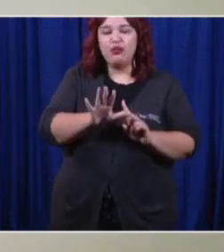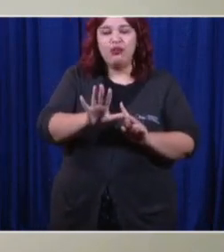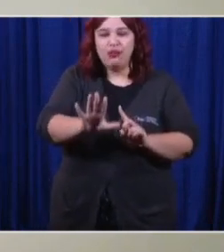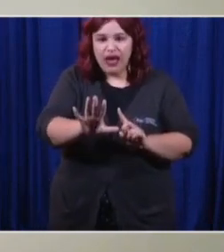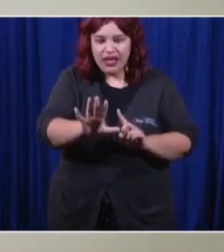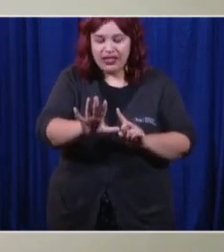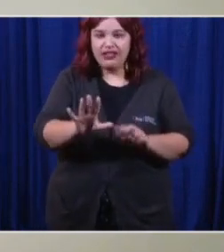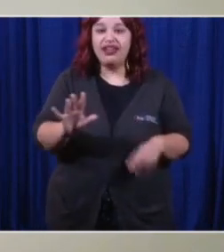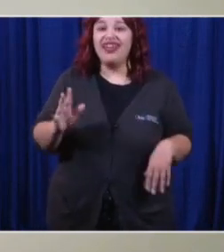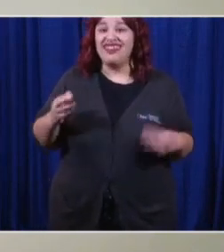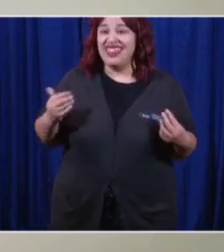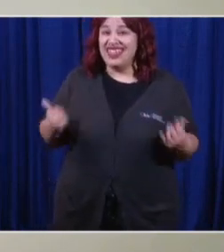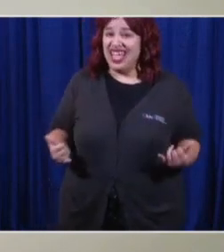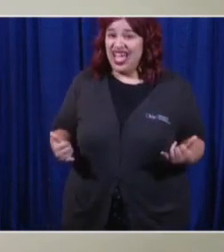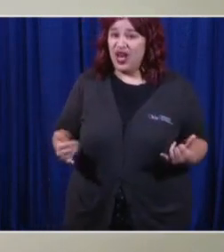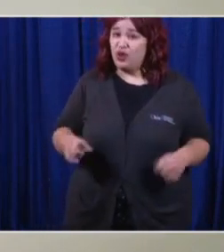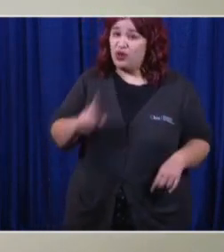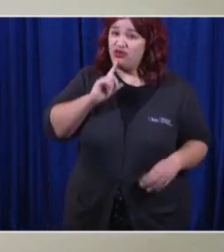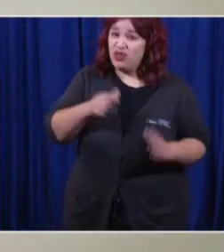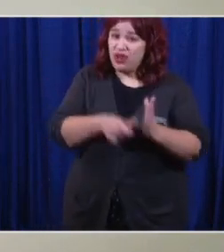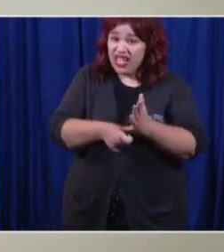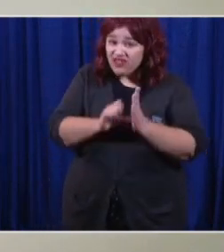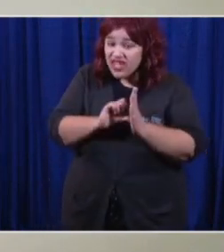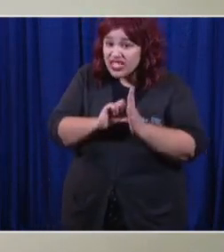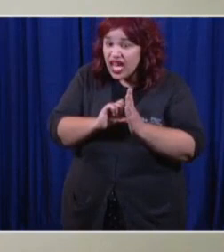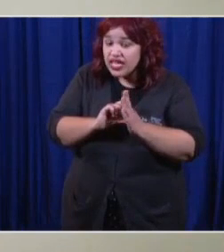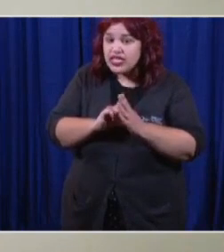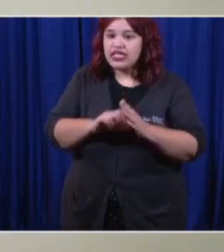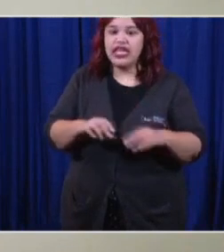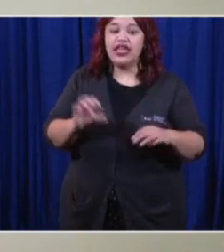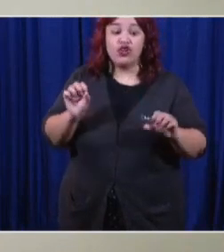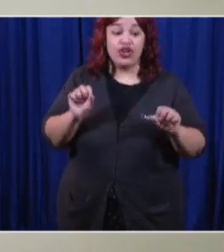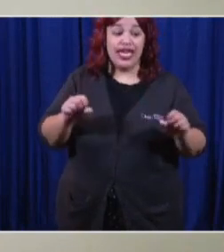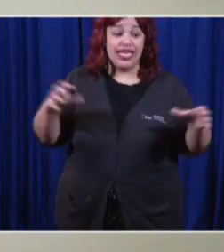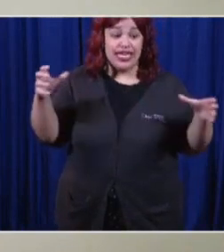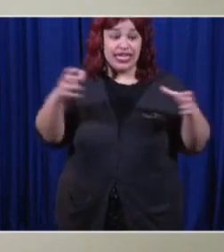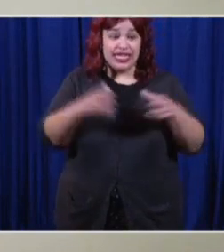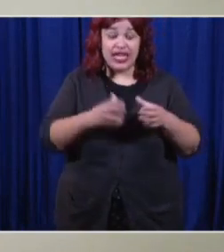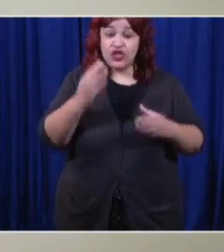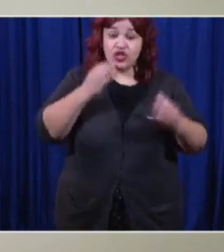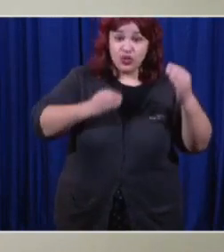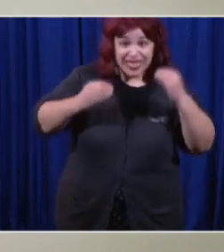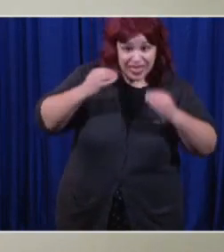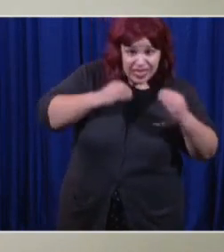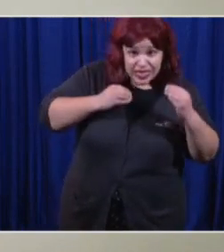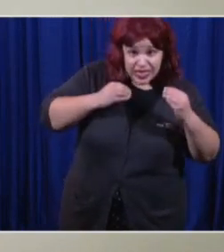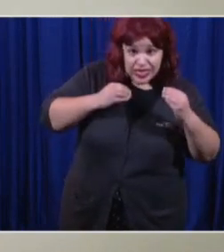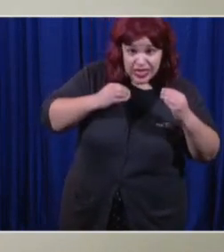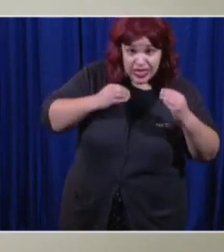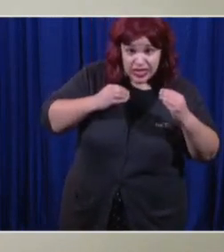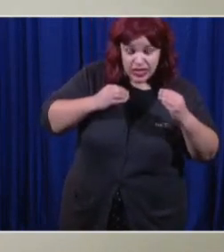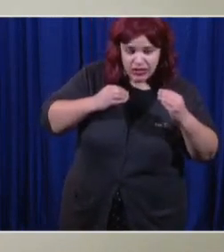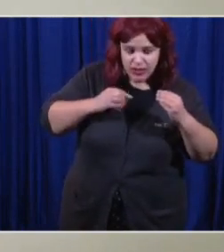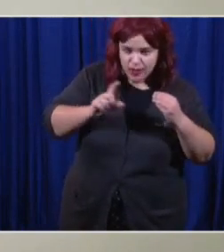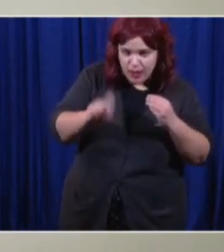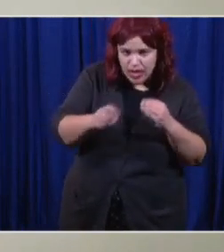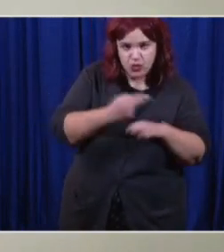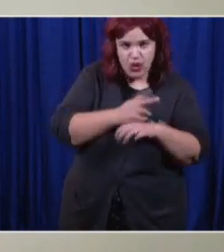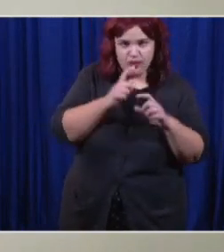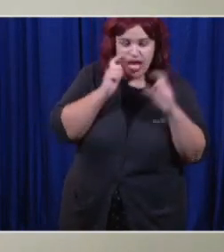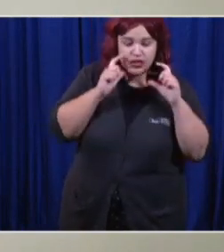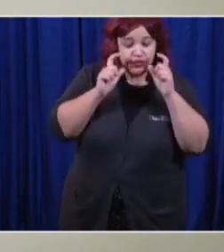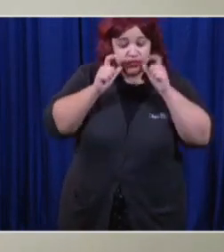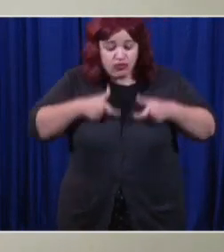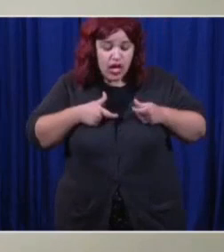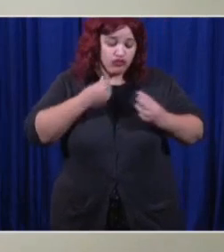bread, because sitting across the table is a very dangerous, but also the idea that you bring people into your home, they're going to wear a mask.